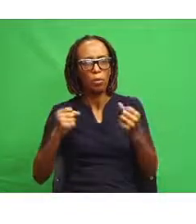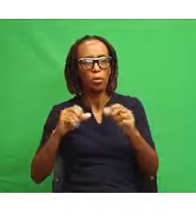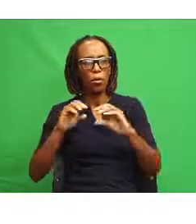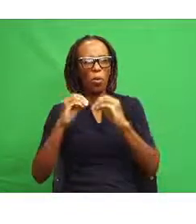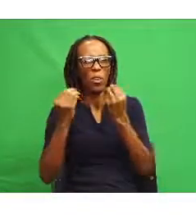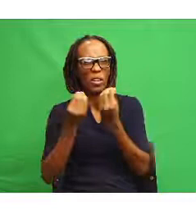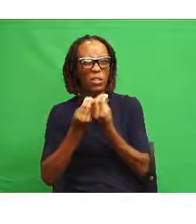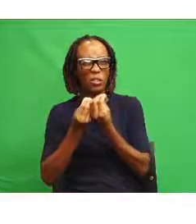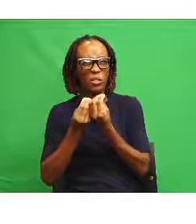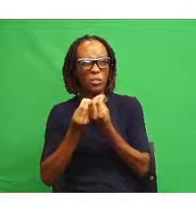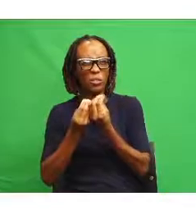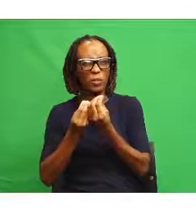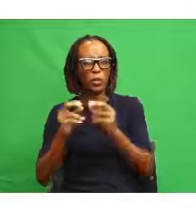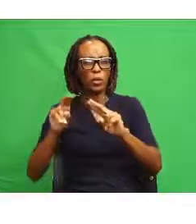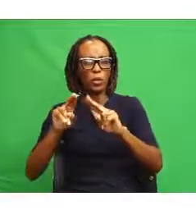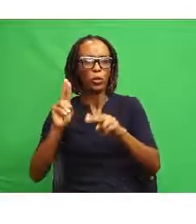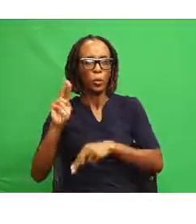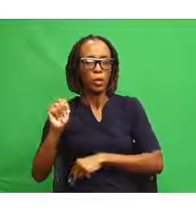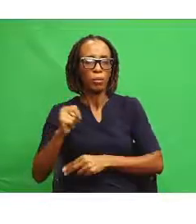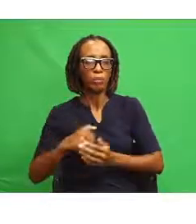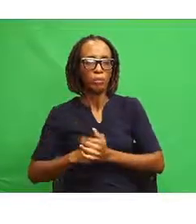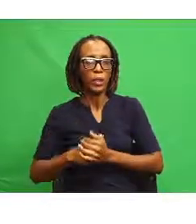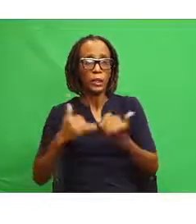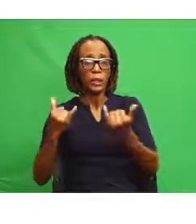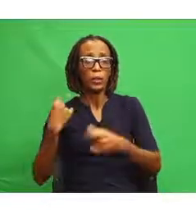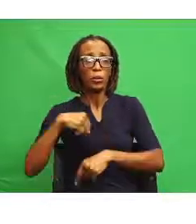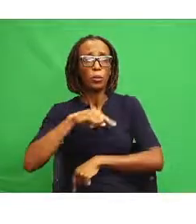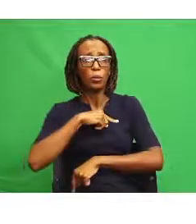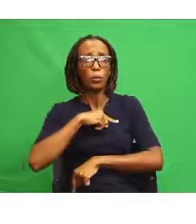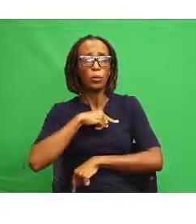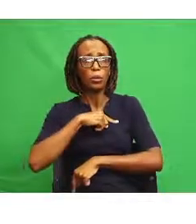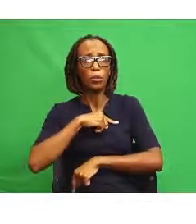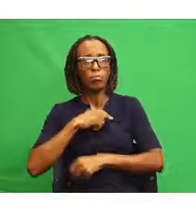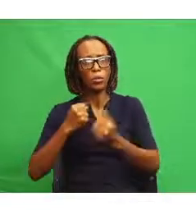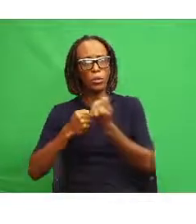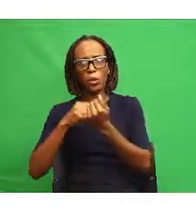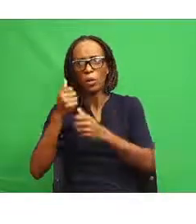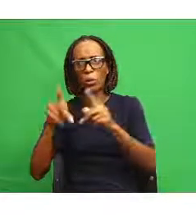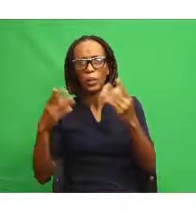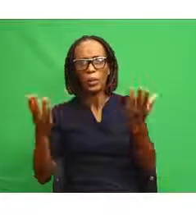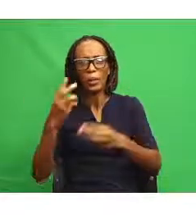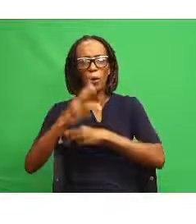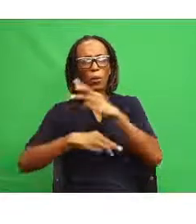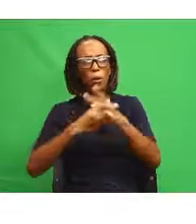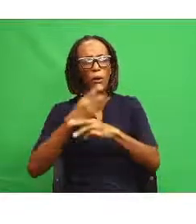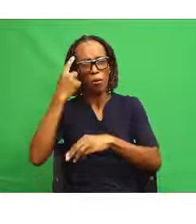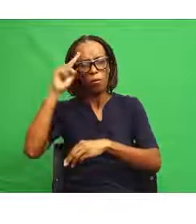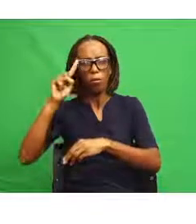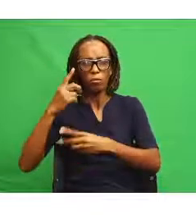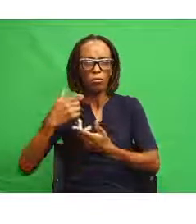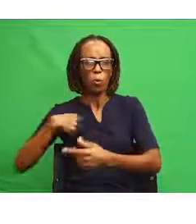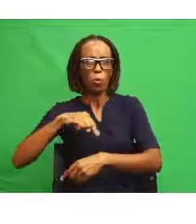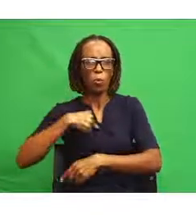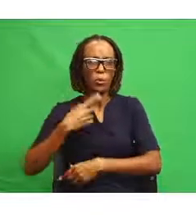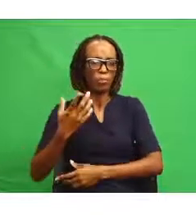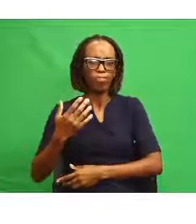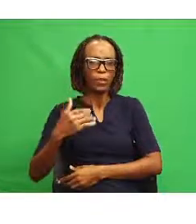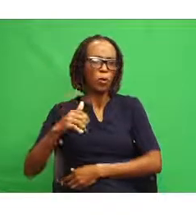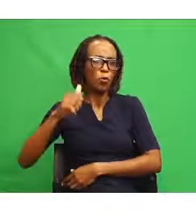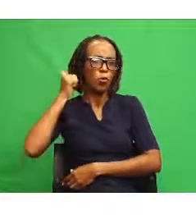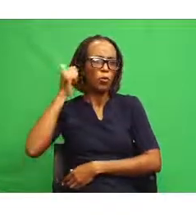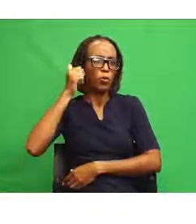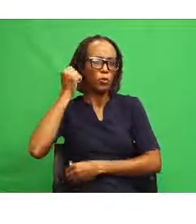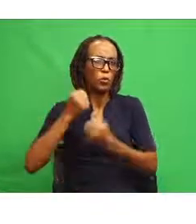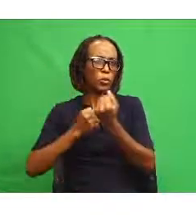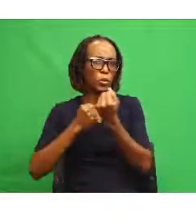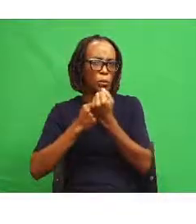Nations. On this day, we join persons all over the world to voice our opposition to any form of